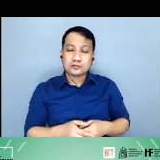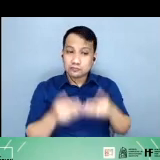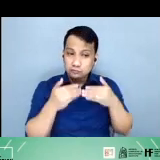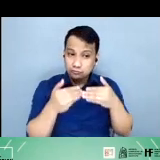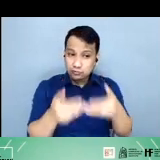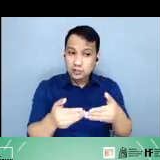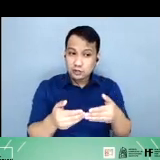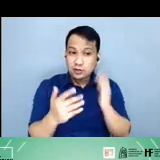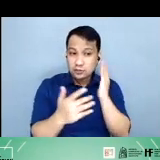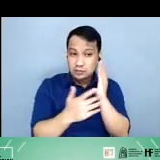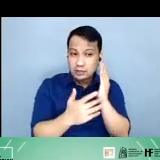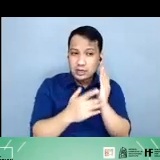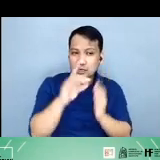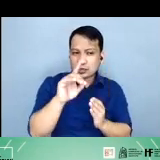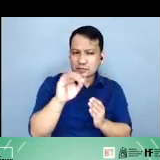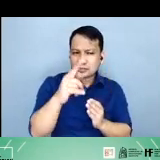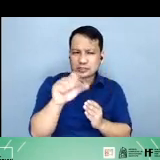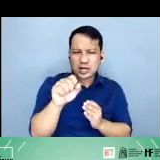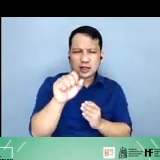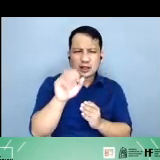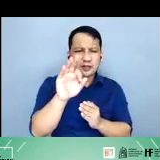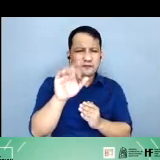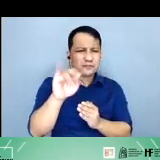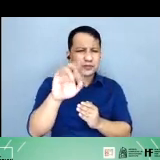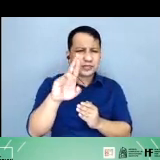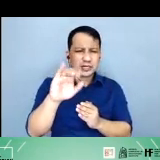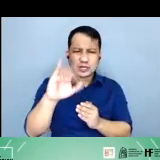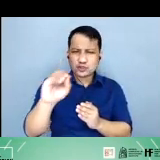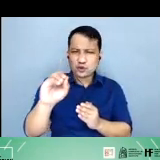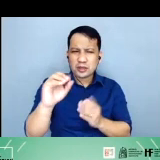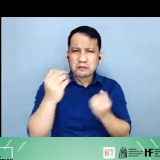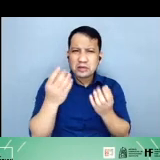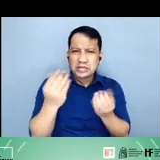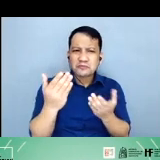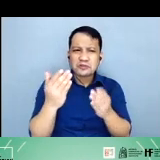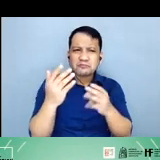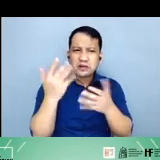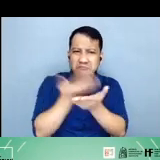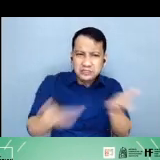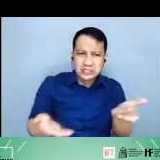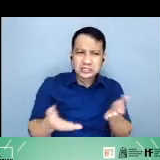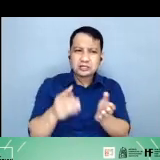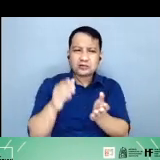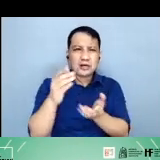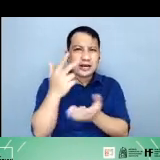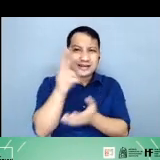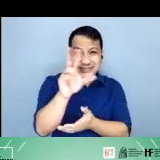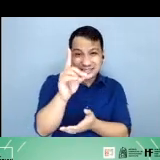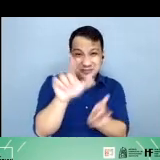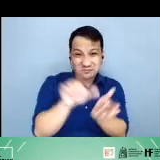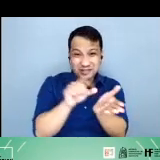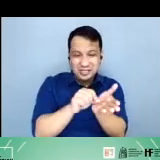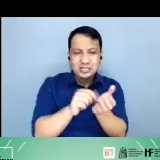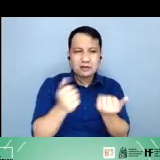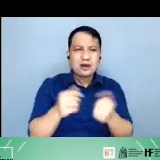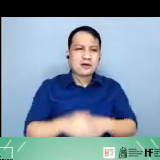about digital fabrication. So there are a lot of new technologies coming up, 3D printers, I'm sure many of you have heard about, but there are many, many more. And we want to